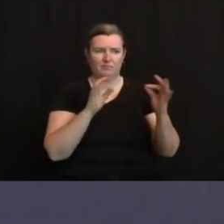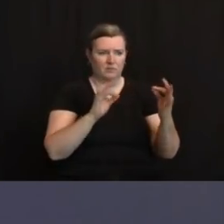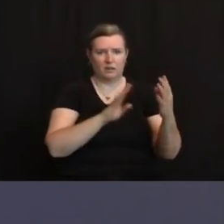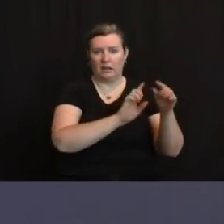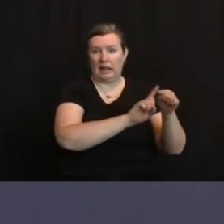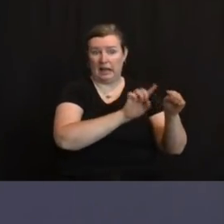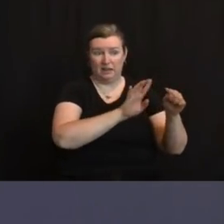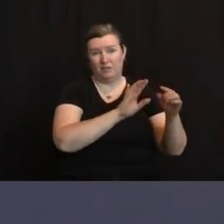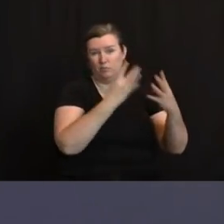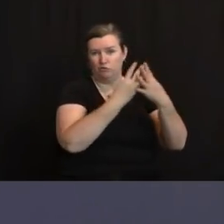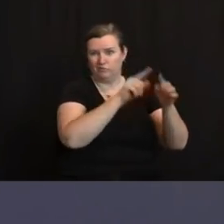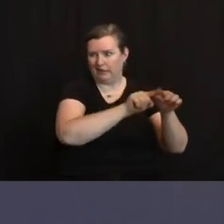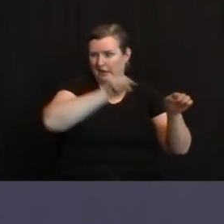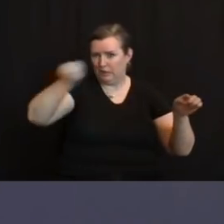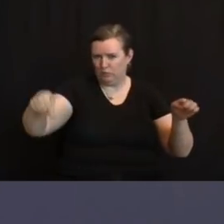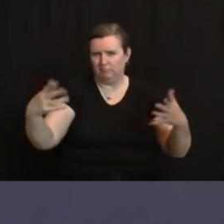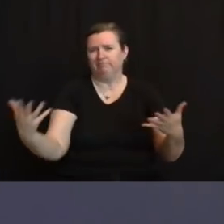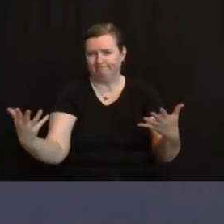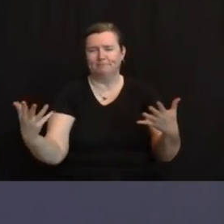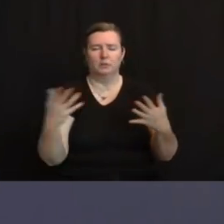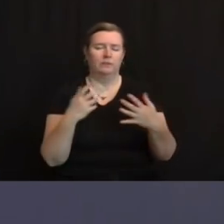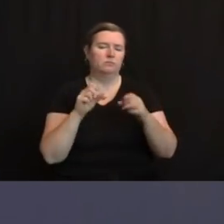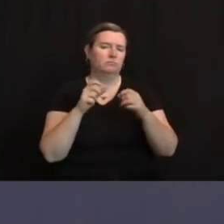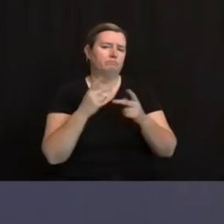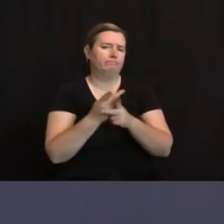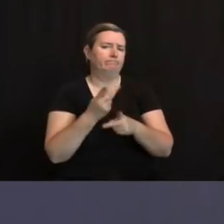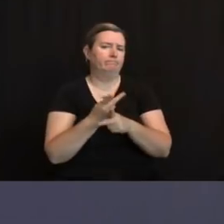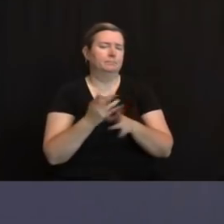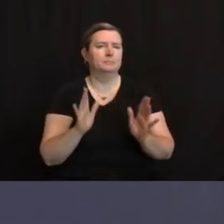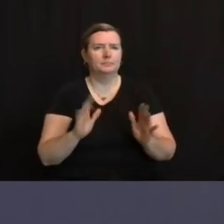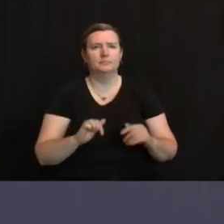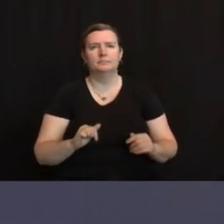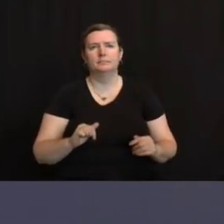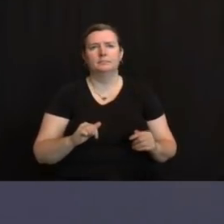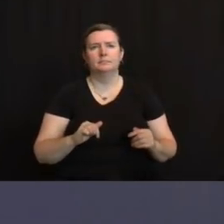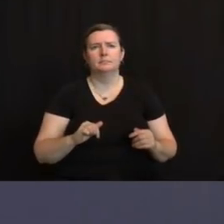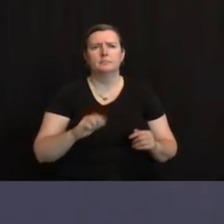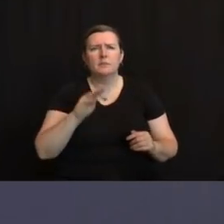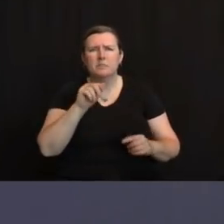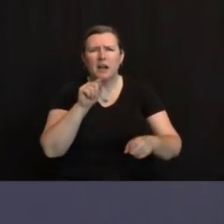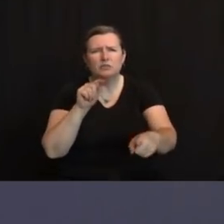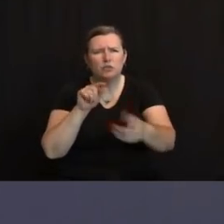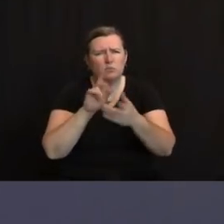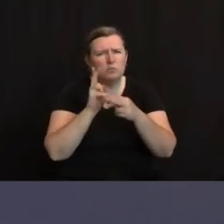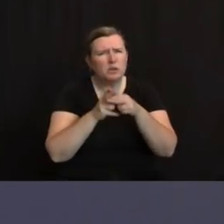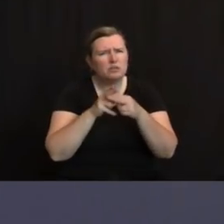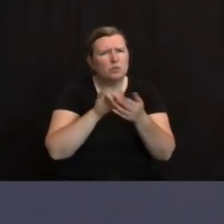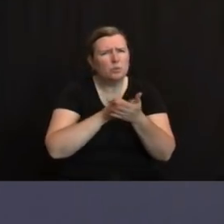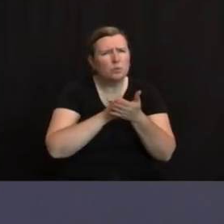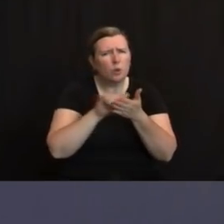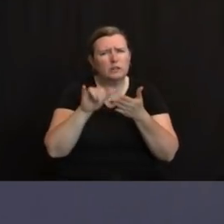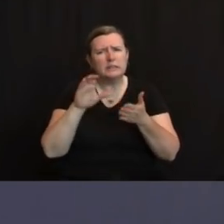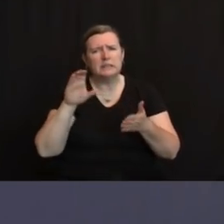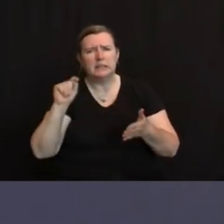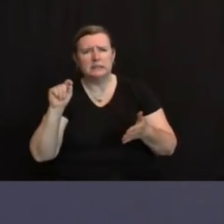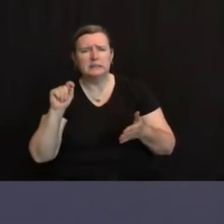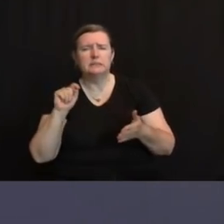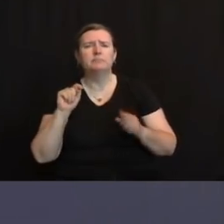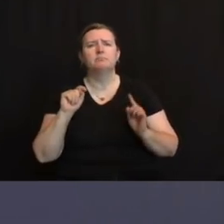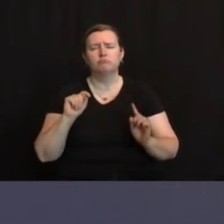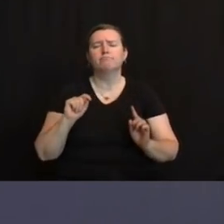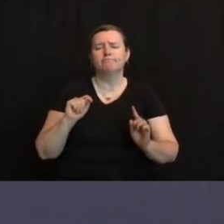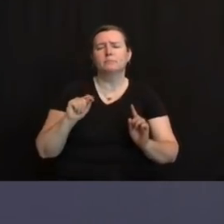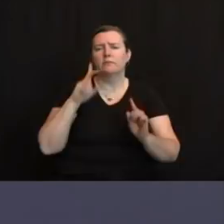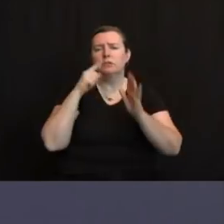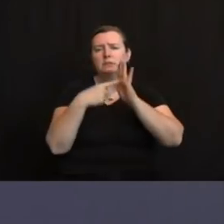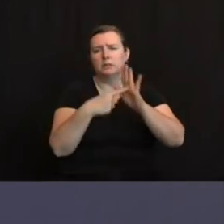put this in, first of all, as it relates to, you mentioned New York, and we obviously announced this with New York and Connecticut. This is an example of a bunch of things we've